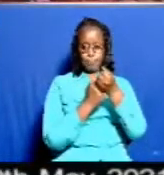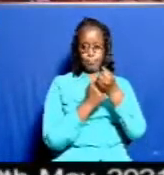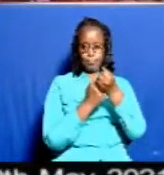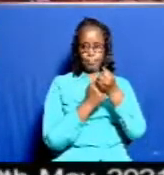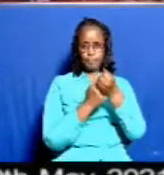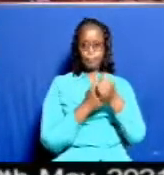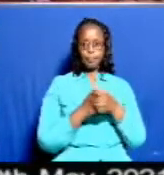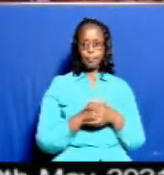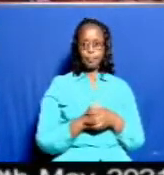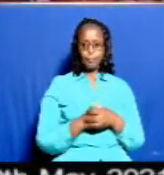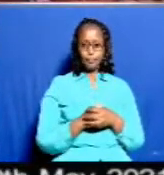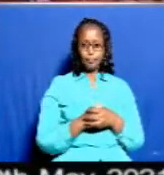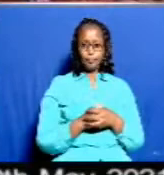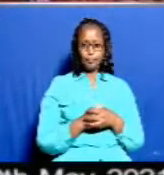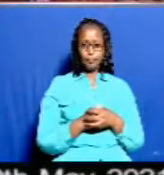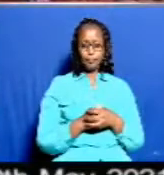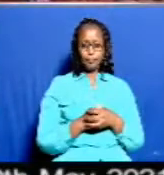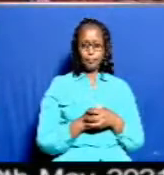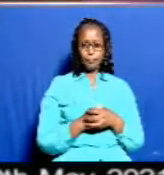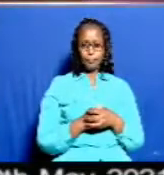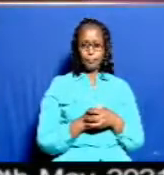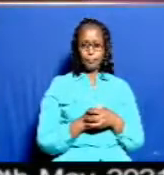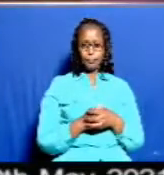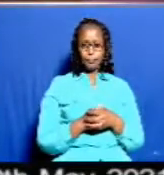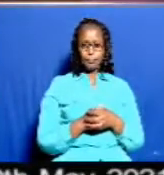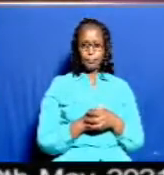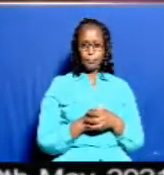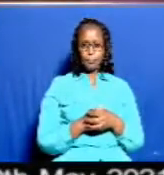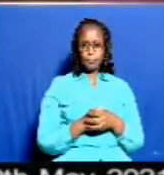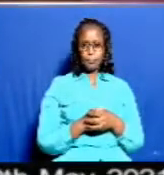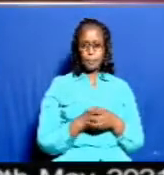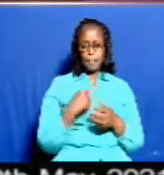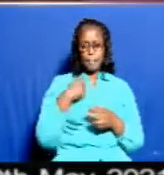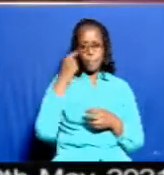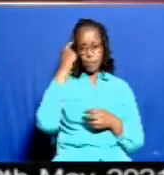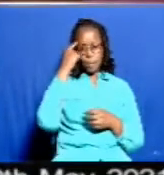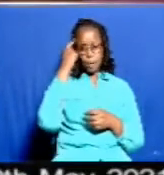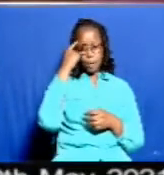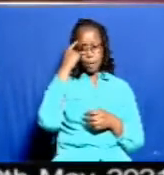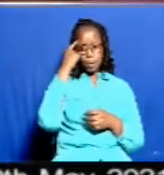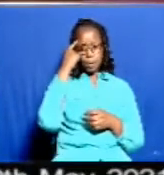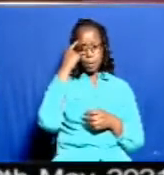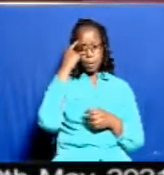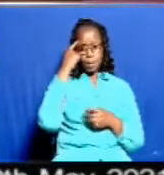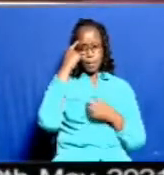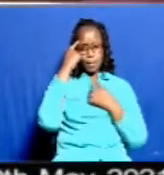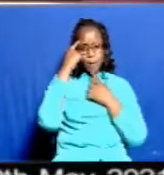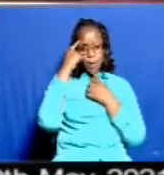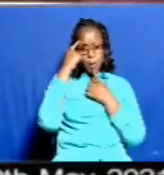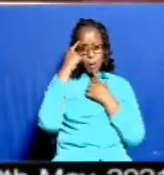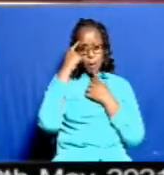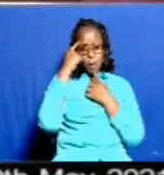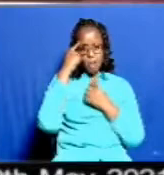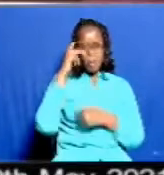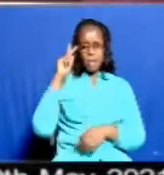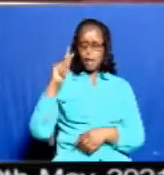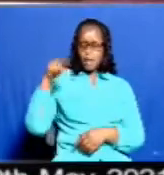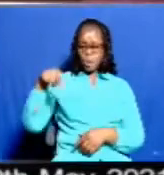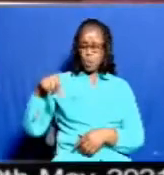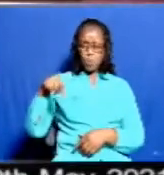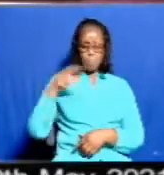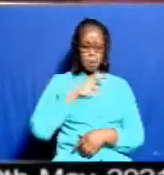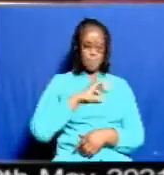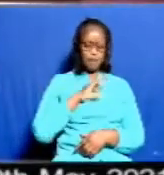only to say that the Kenya Airways has not been so much beneficial to the Kenyans in